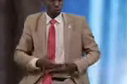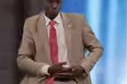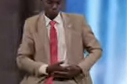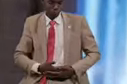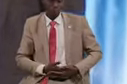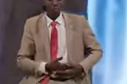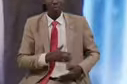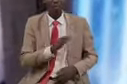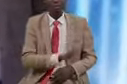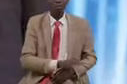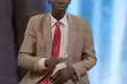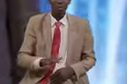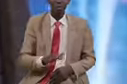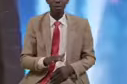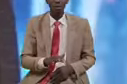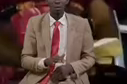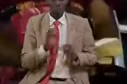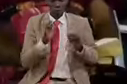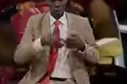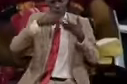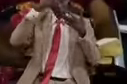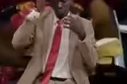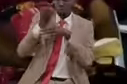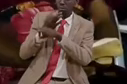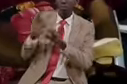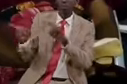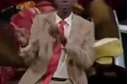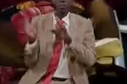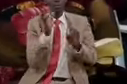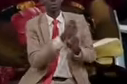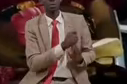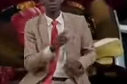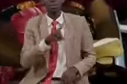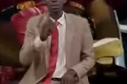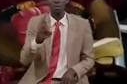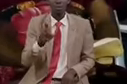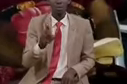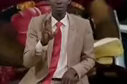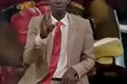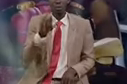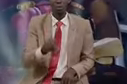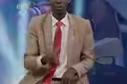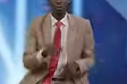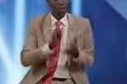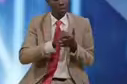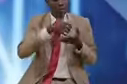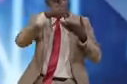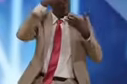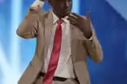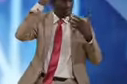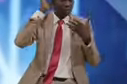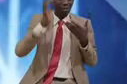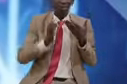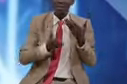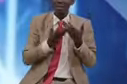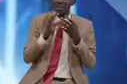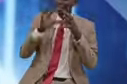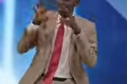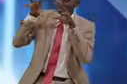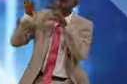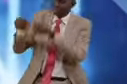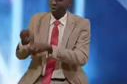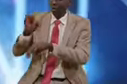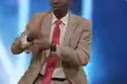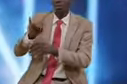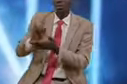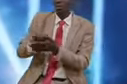lions. Can that happen? That lion will spring on that animal coming, and